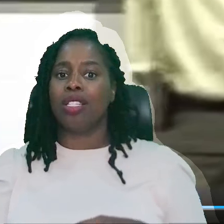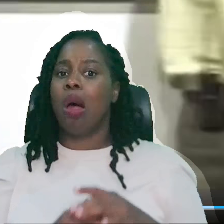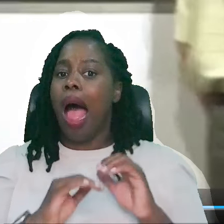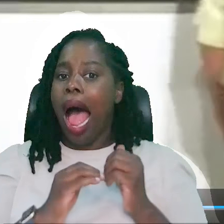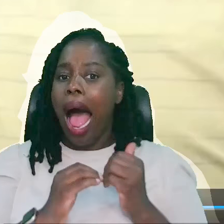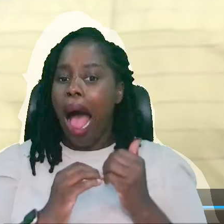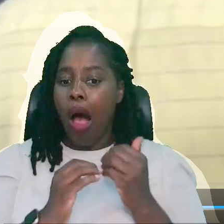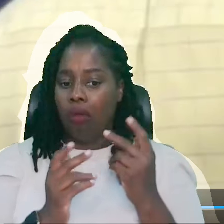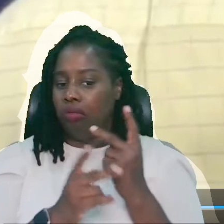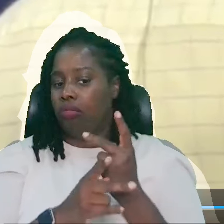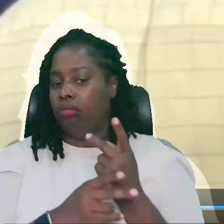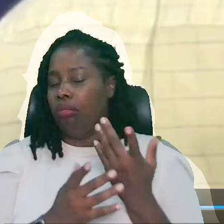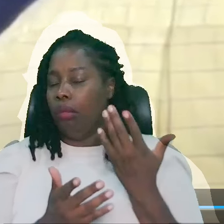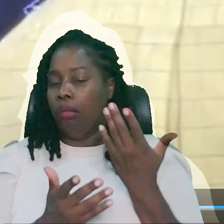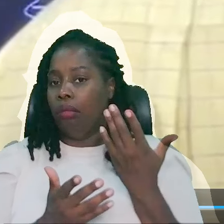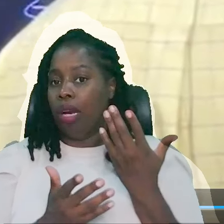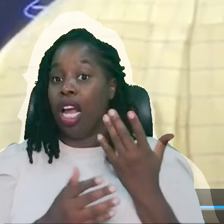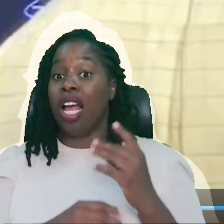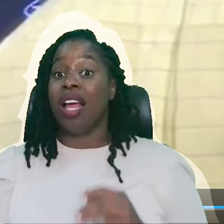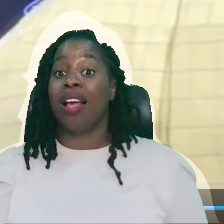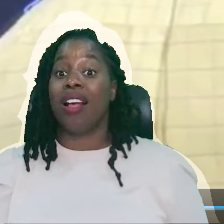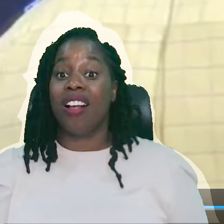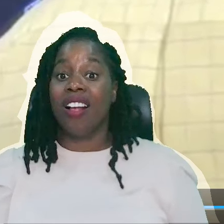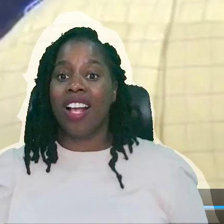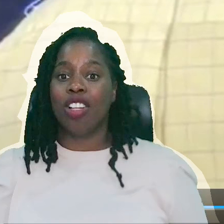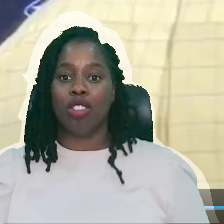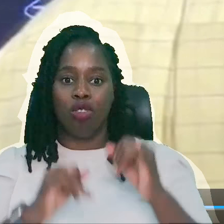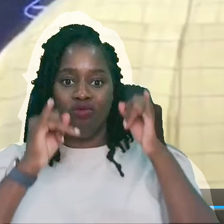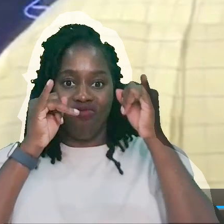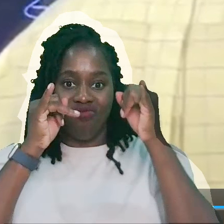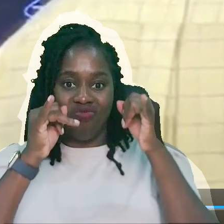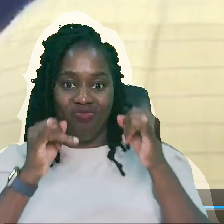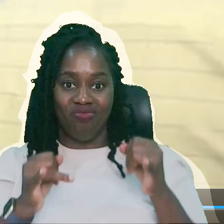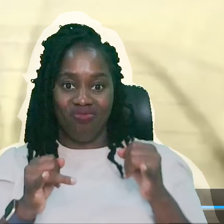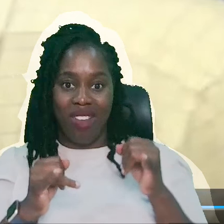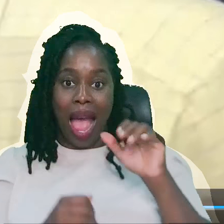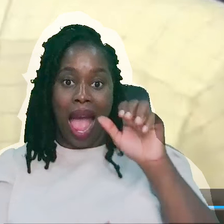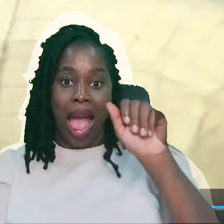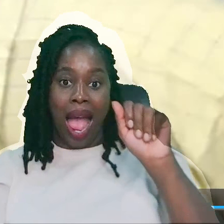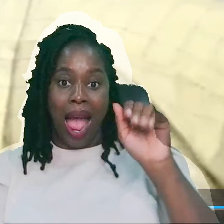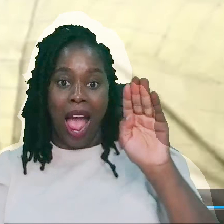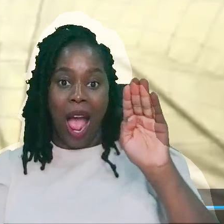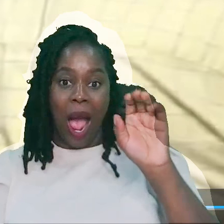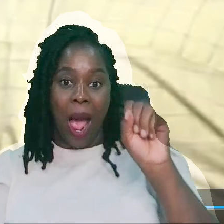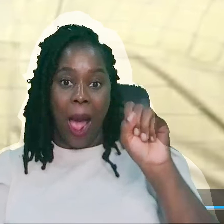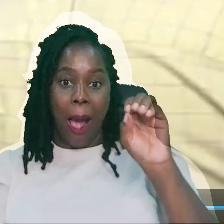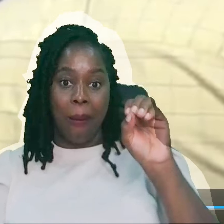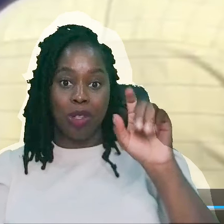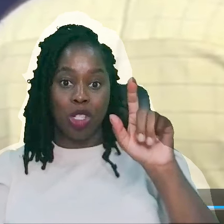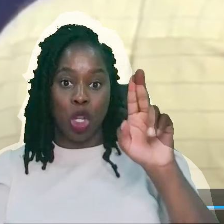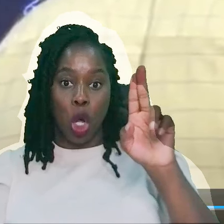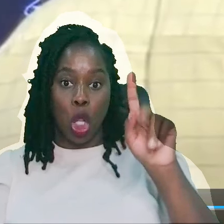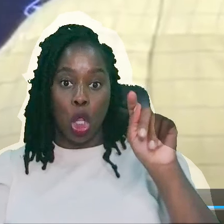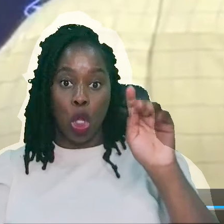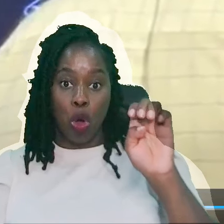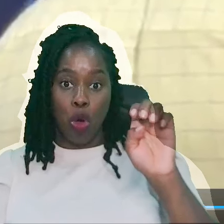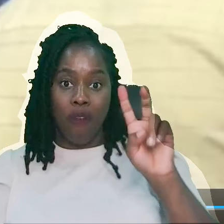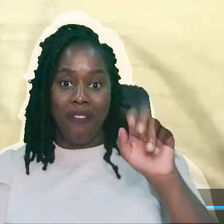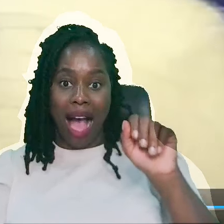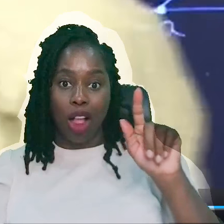this. Let's just take the absolute value of our answer, because the absolute value